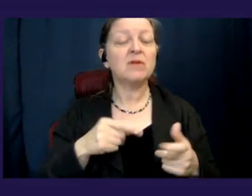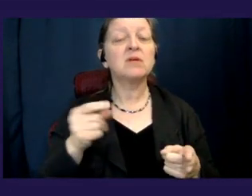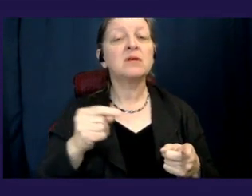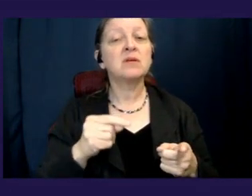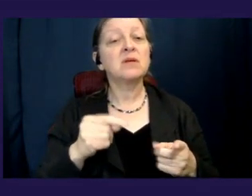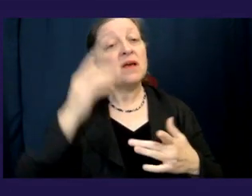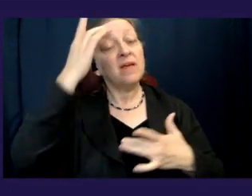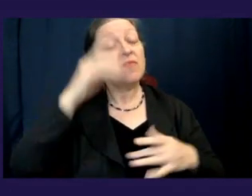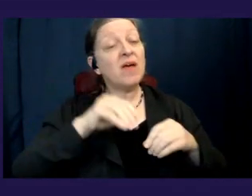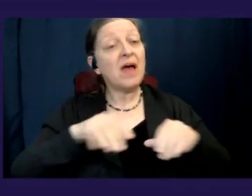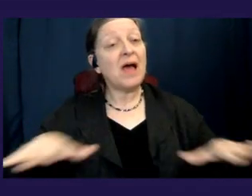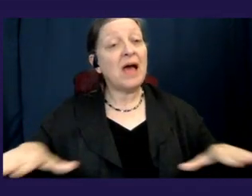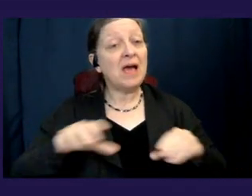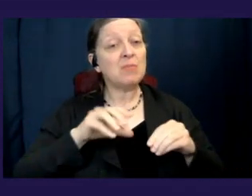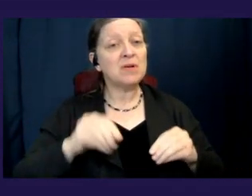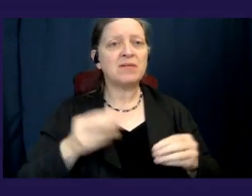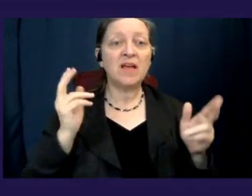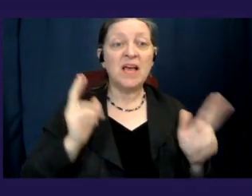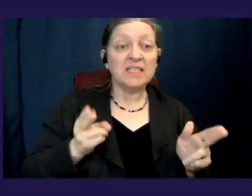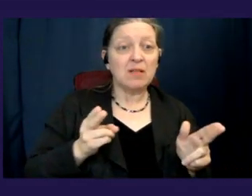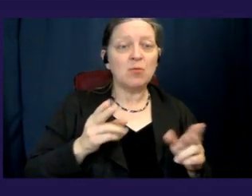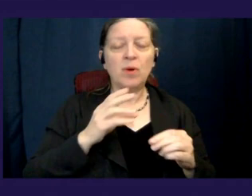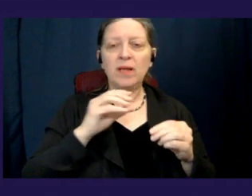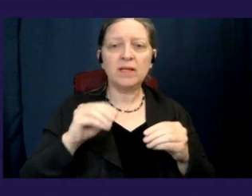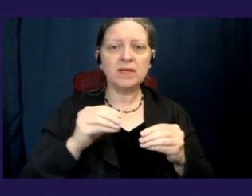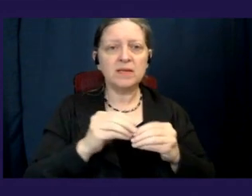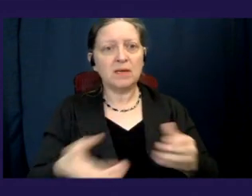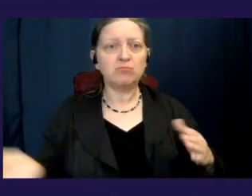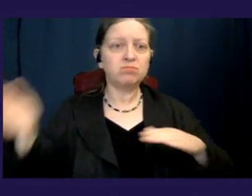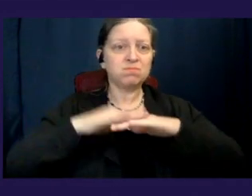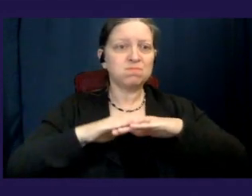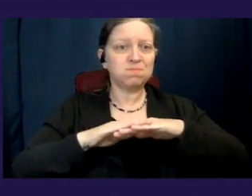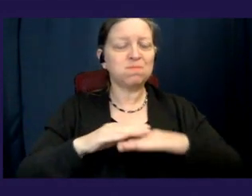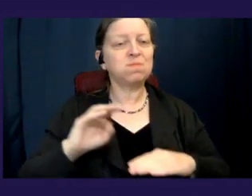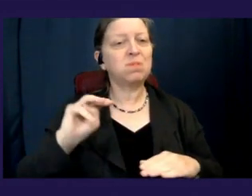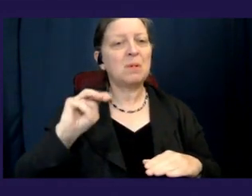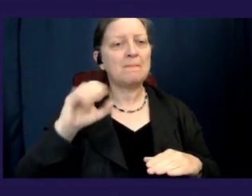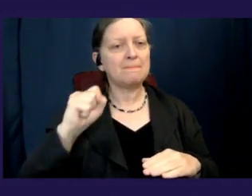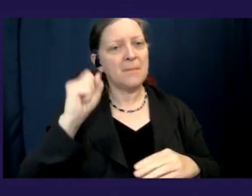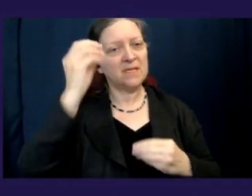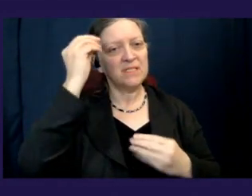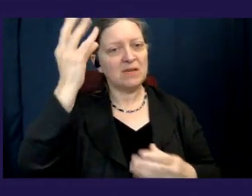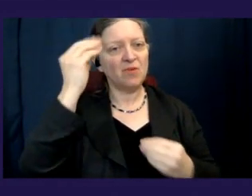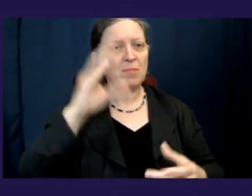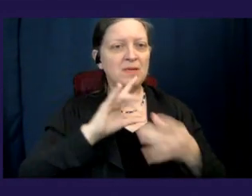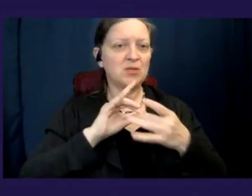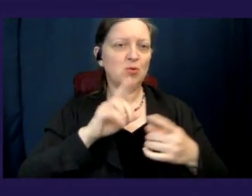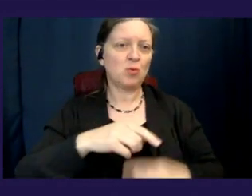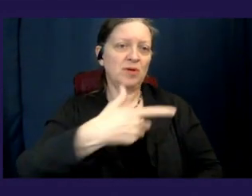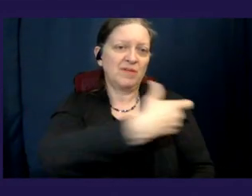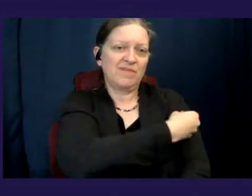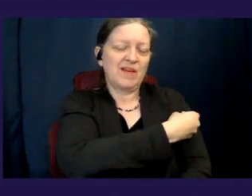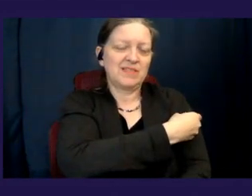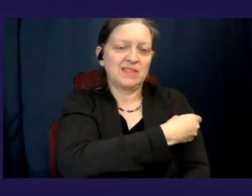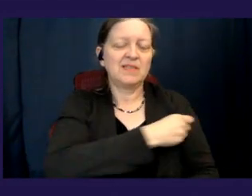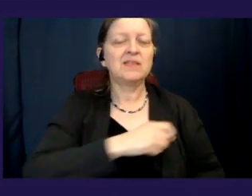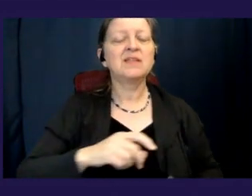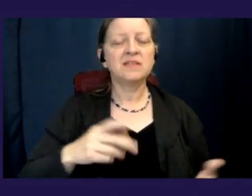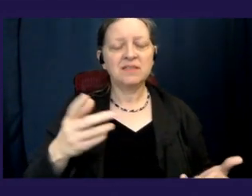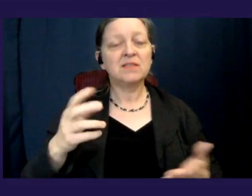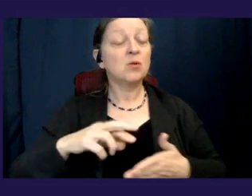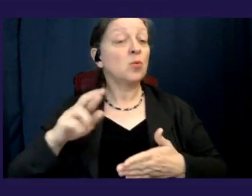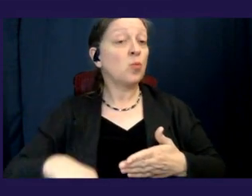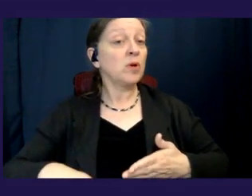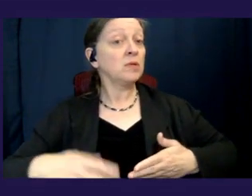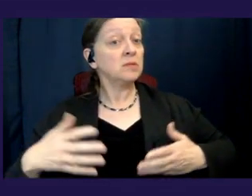to COVID-19 vaccines. This resulted in vaccine hesitancy and mistrust, especially among our